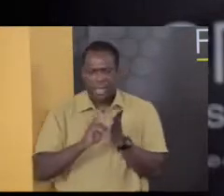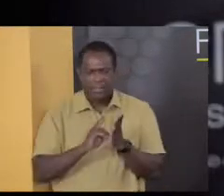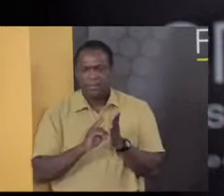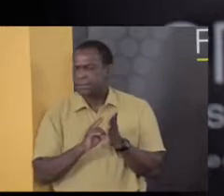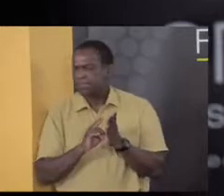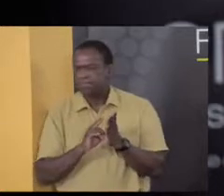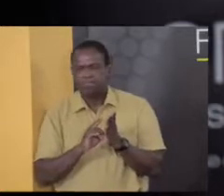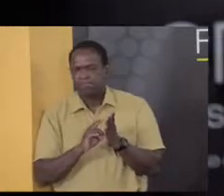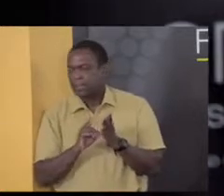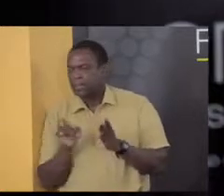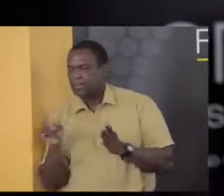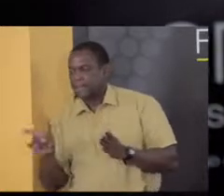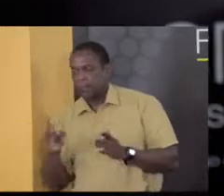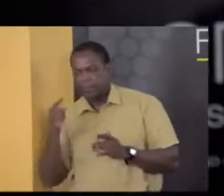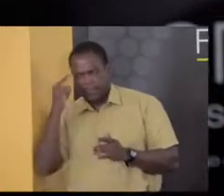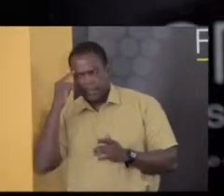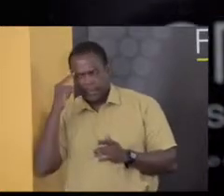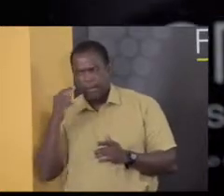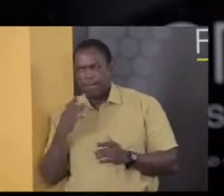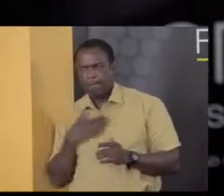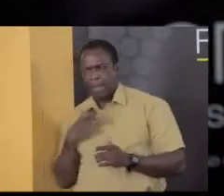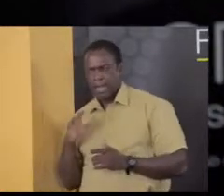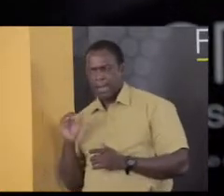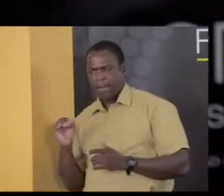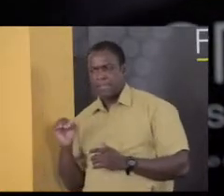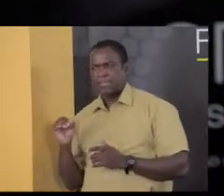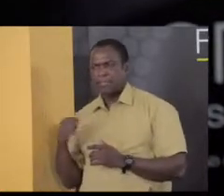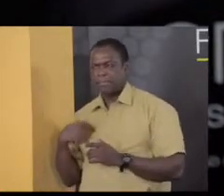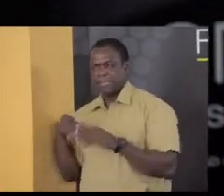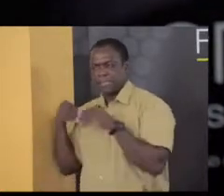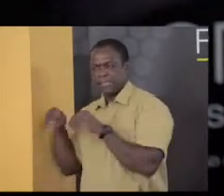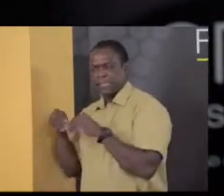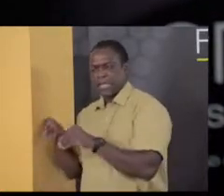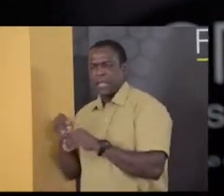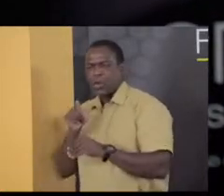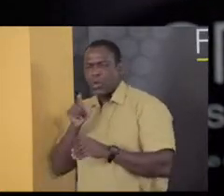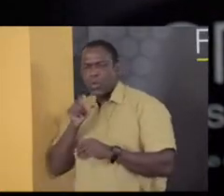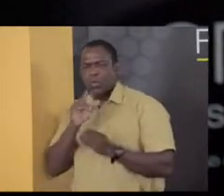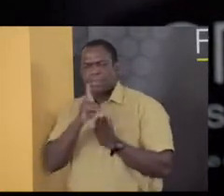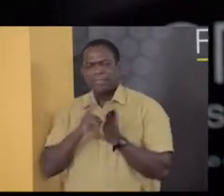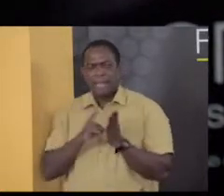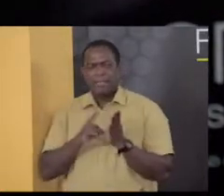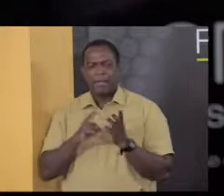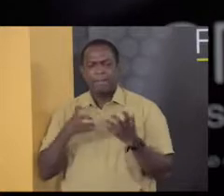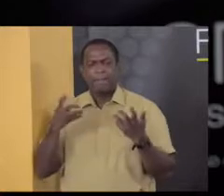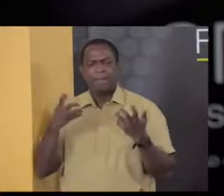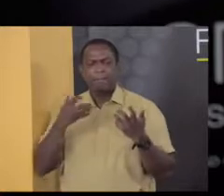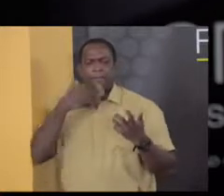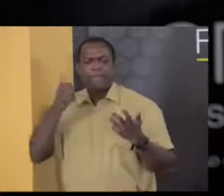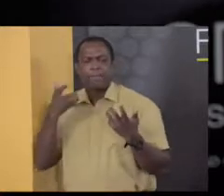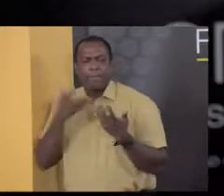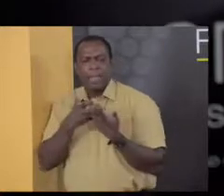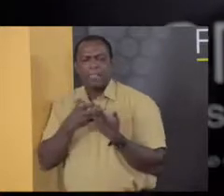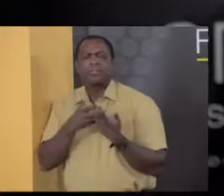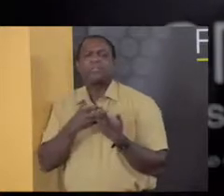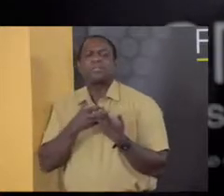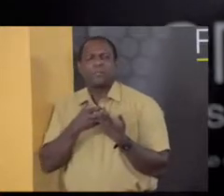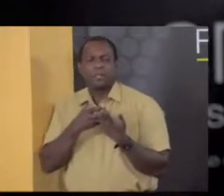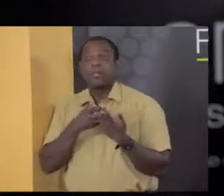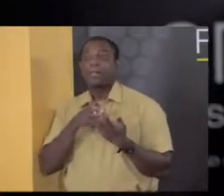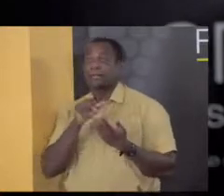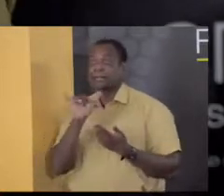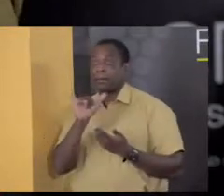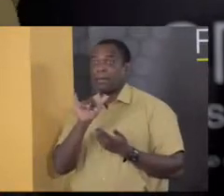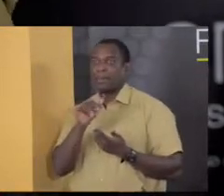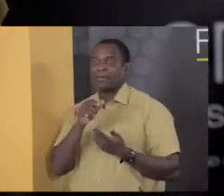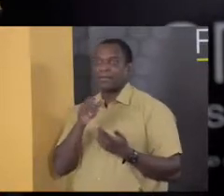fit for their aesthetics, for their store, for their clientele. But as a designer, you have to go